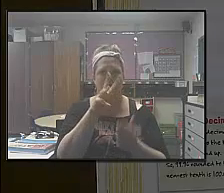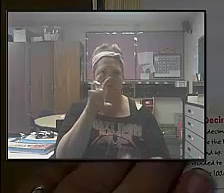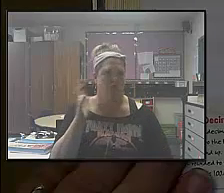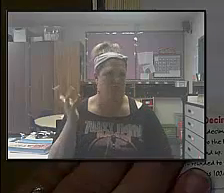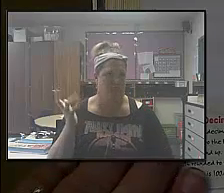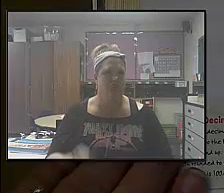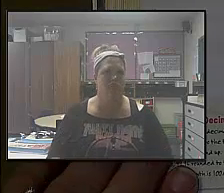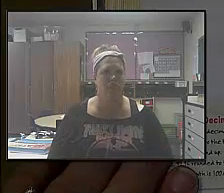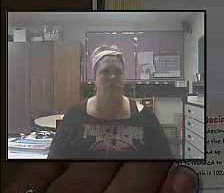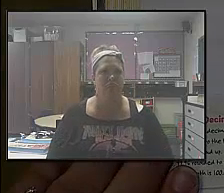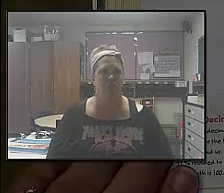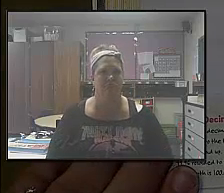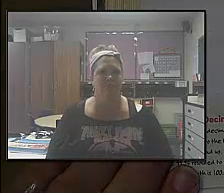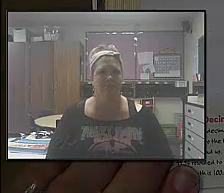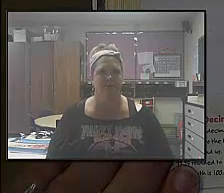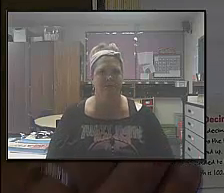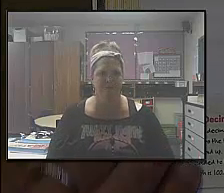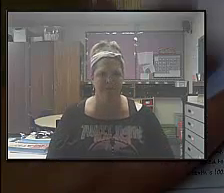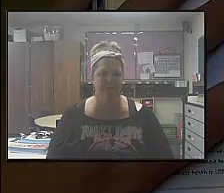1,600. decimal.